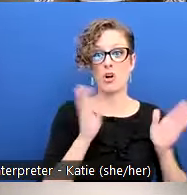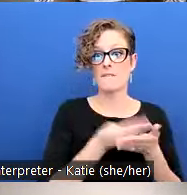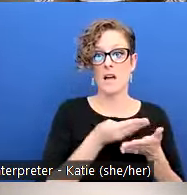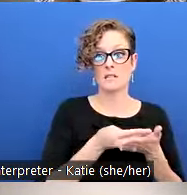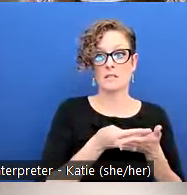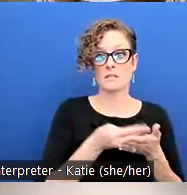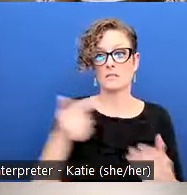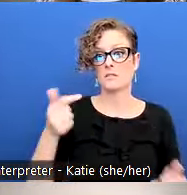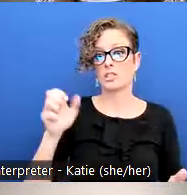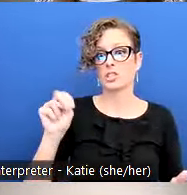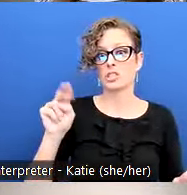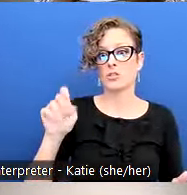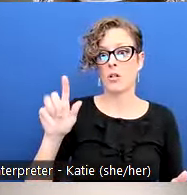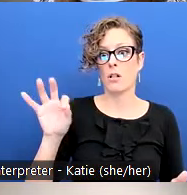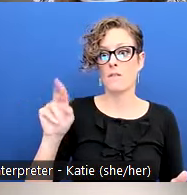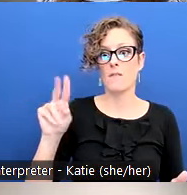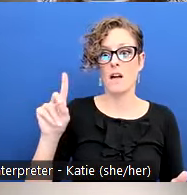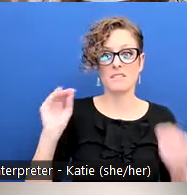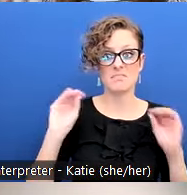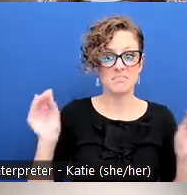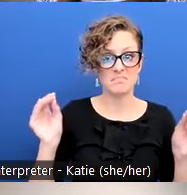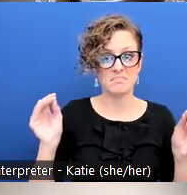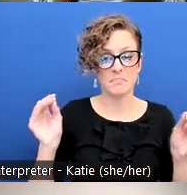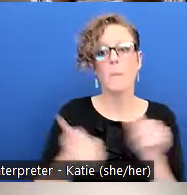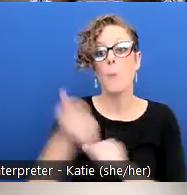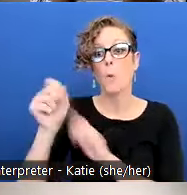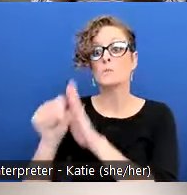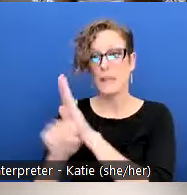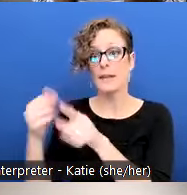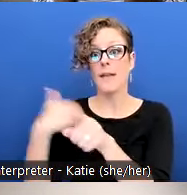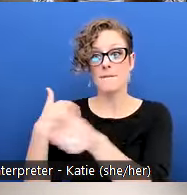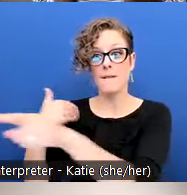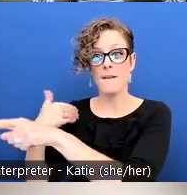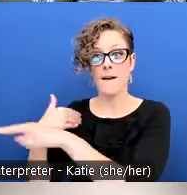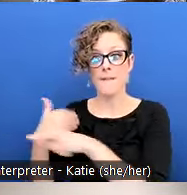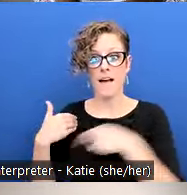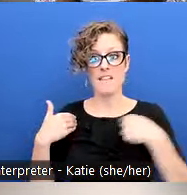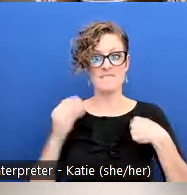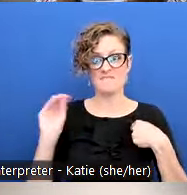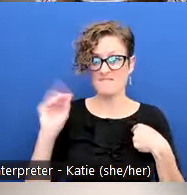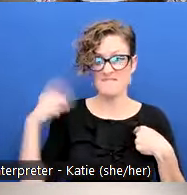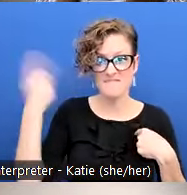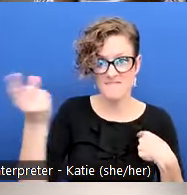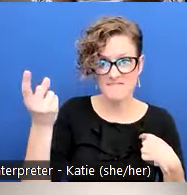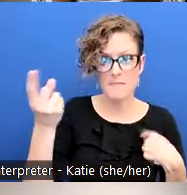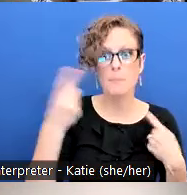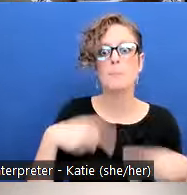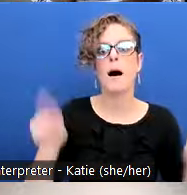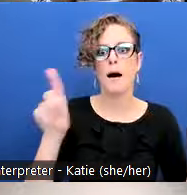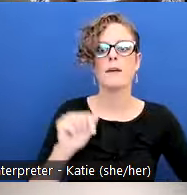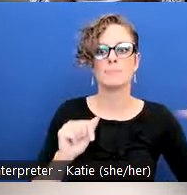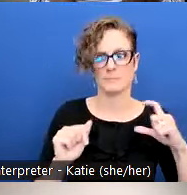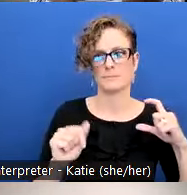to victim services, which most states do. And so it has been something that we have wanted to see change for a long